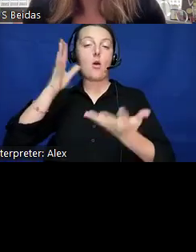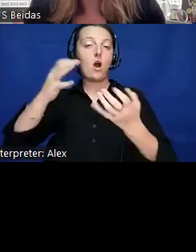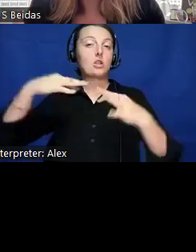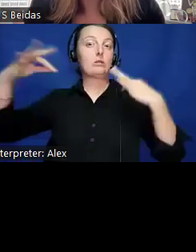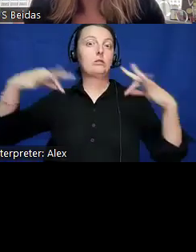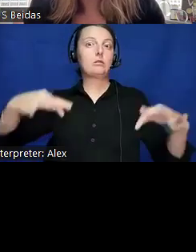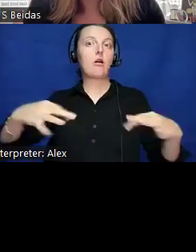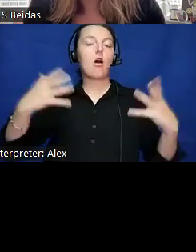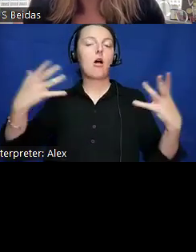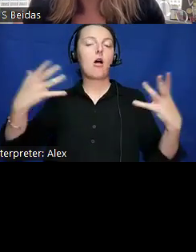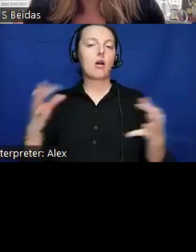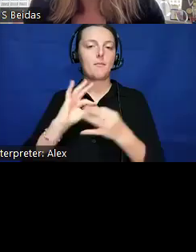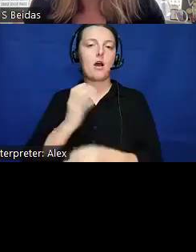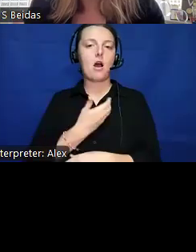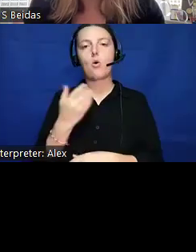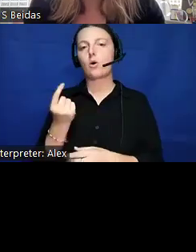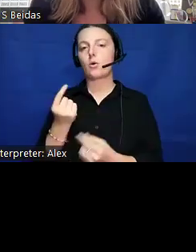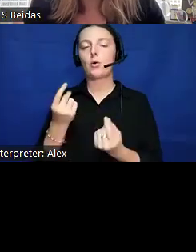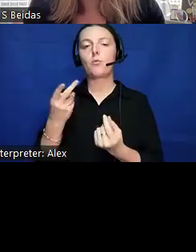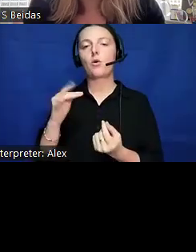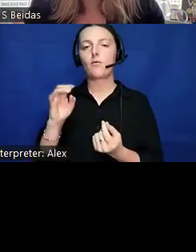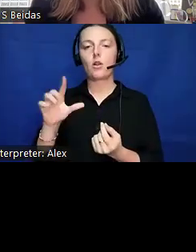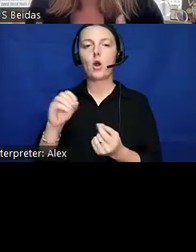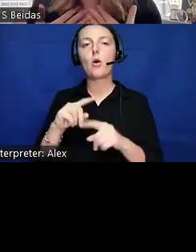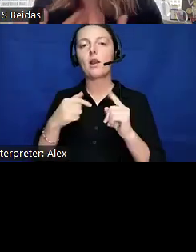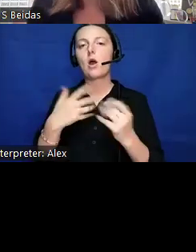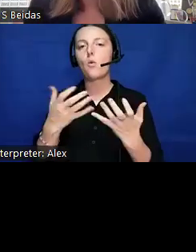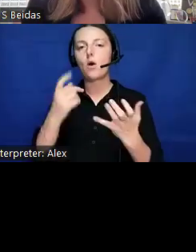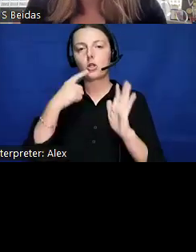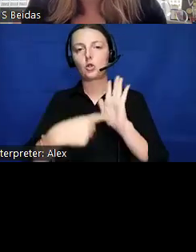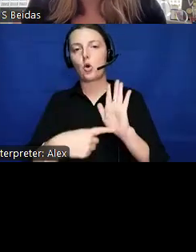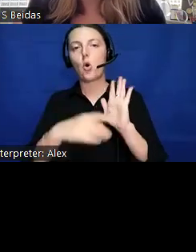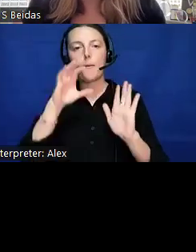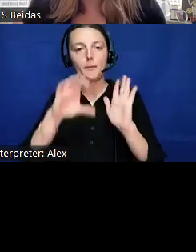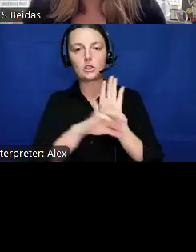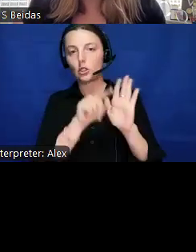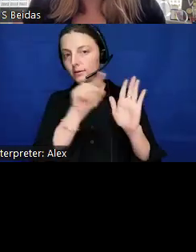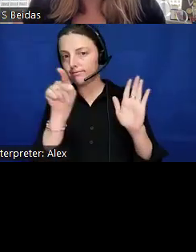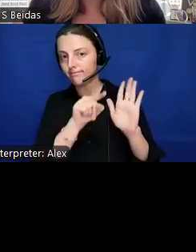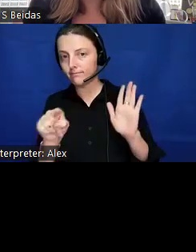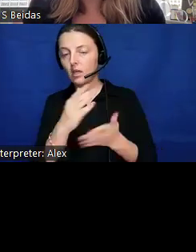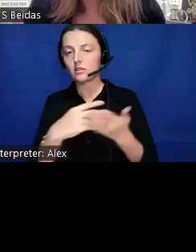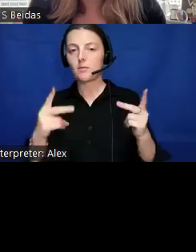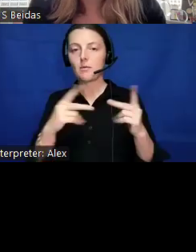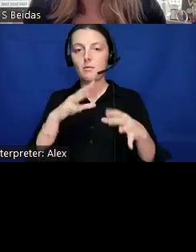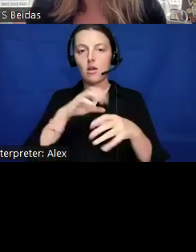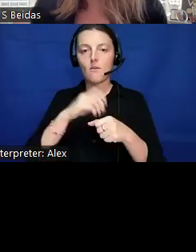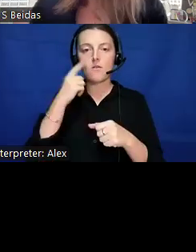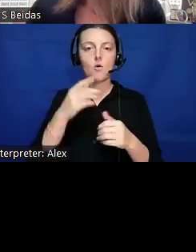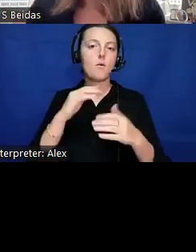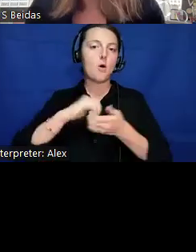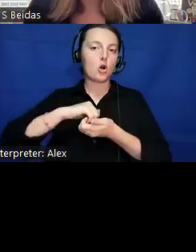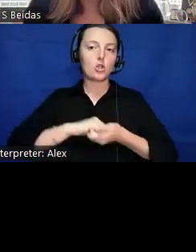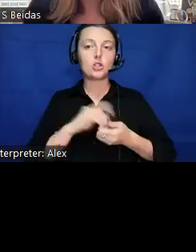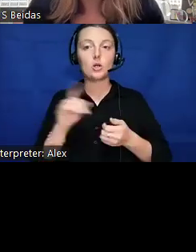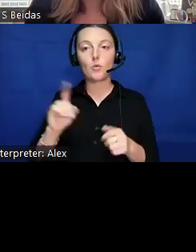show you the pictures of some of the people who were a part of this fantastic partnership that I had the privilege to be a part of in the city of